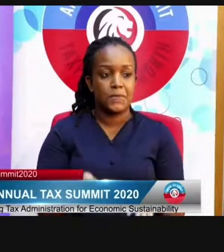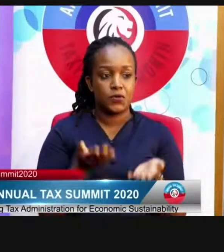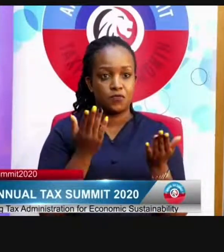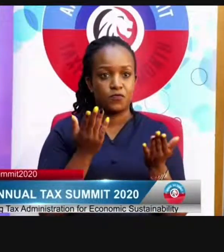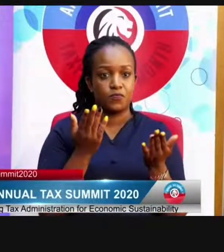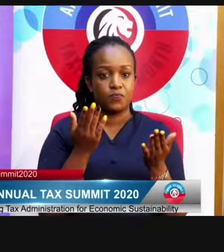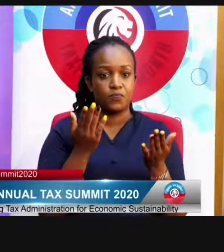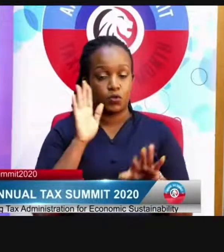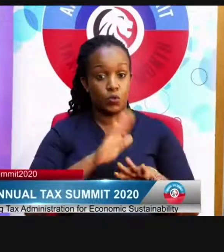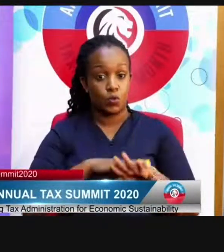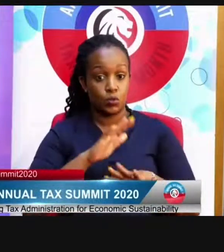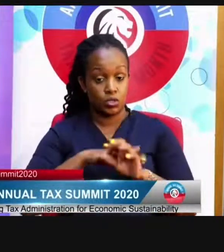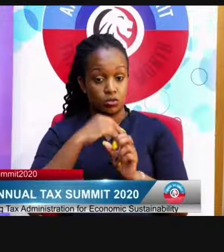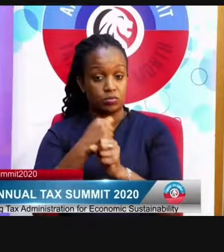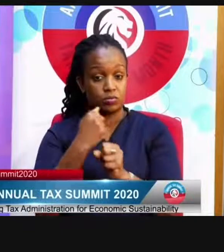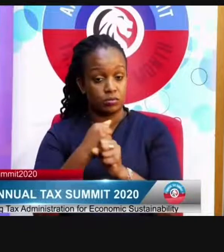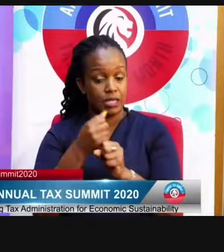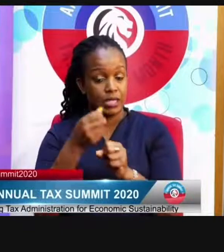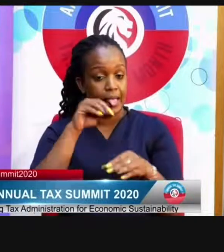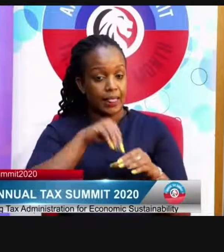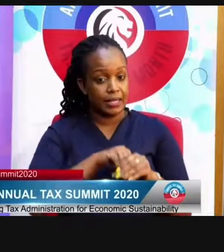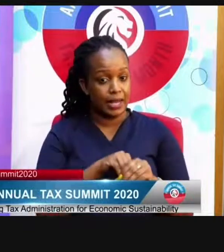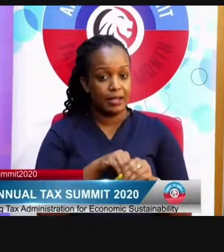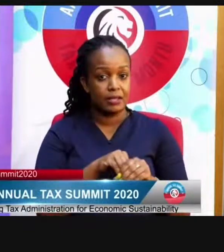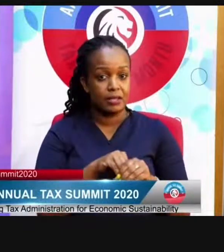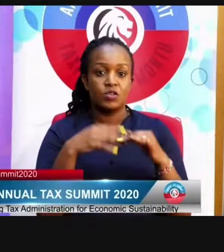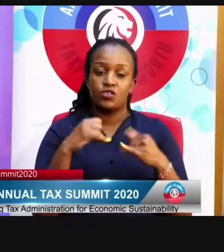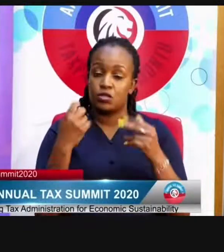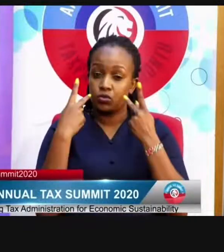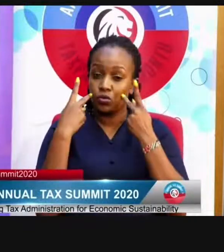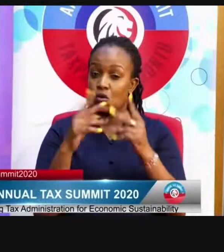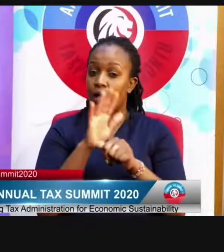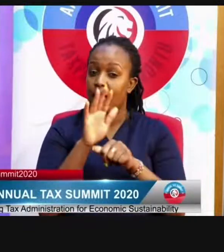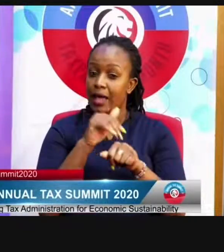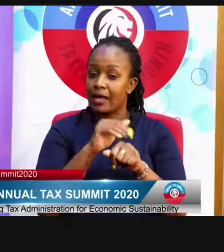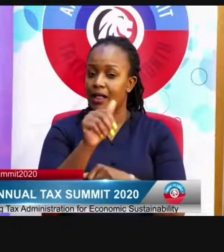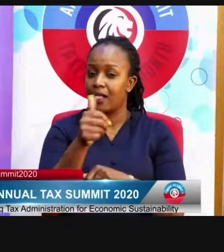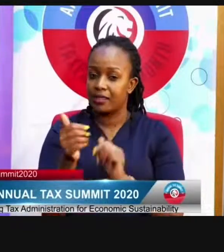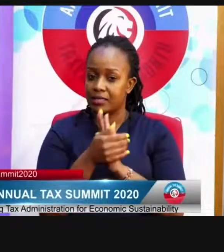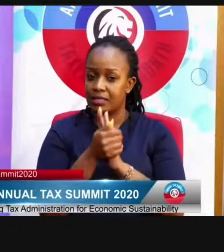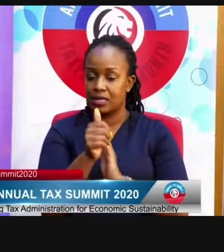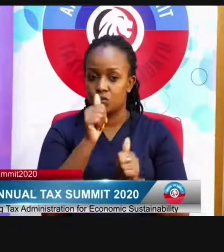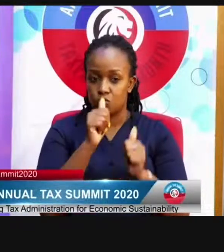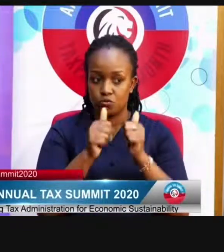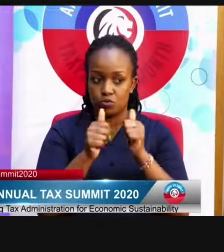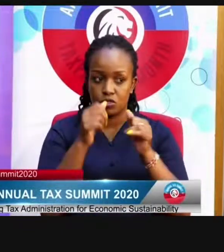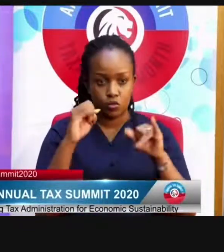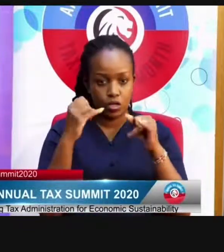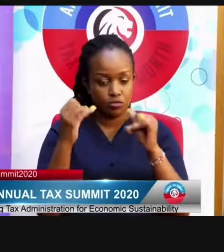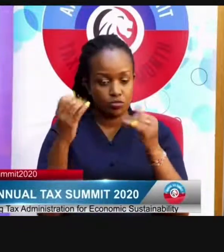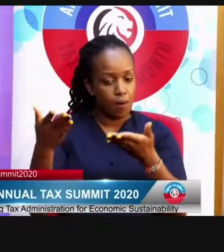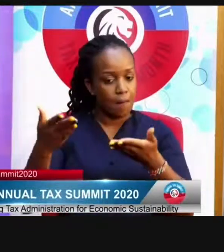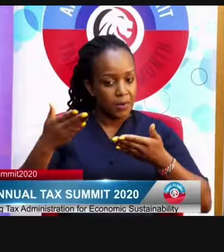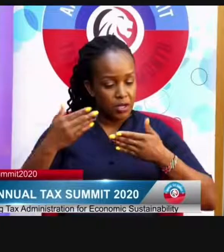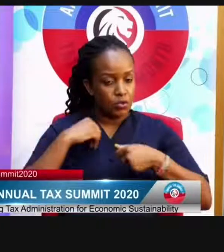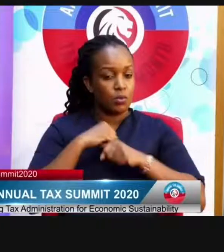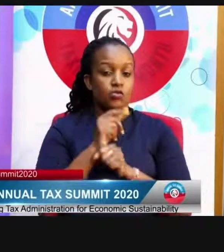internally, we are looking at other skills that we need to bring in to ensure that we are able